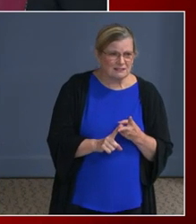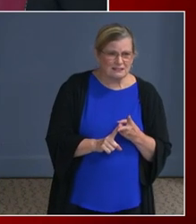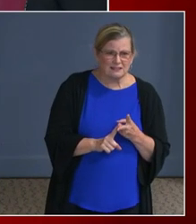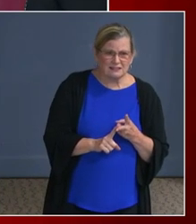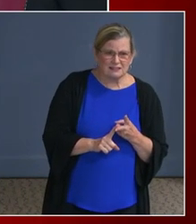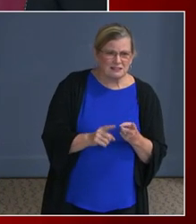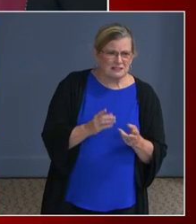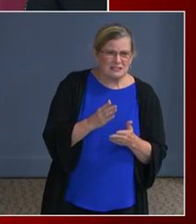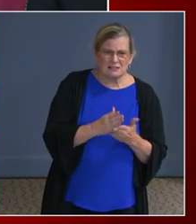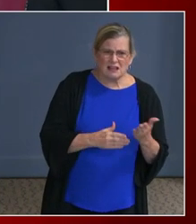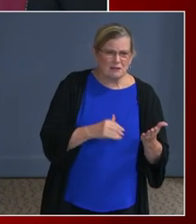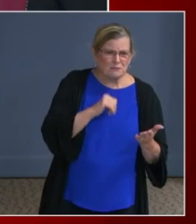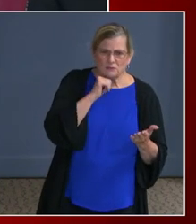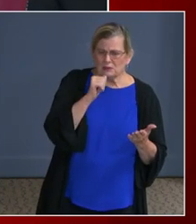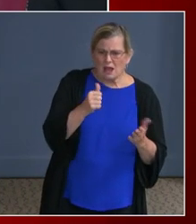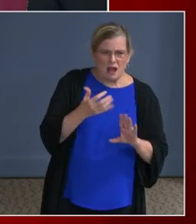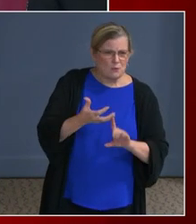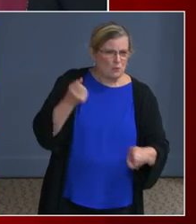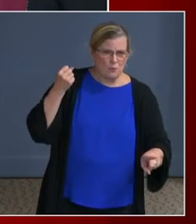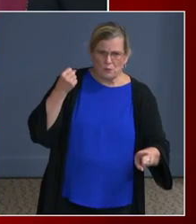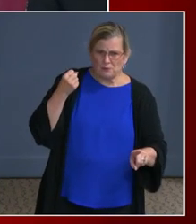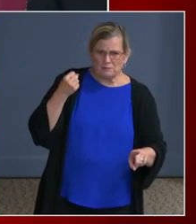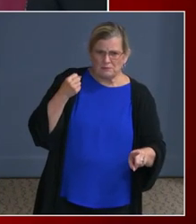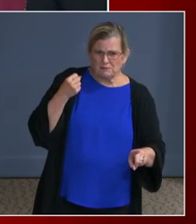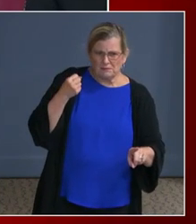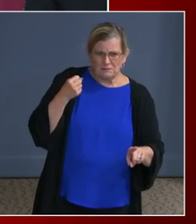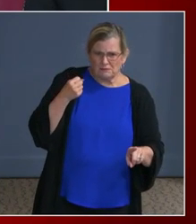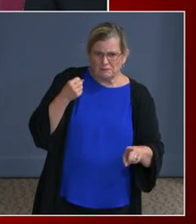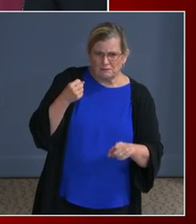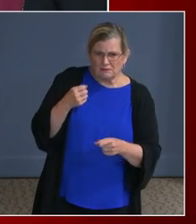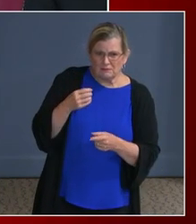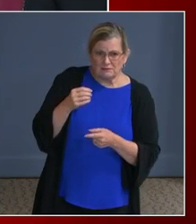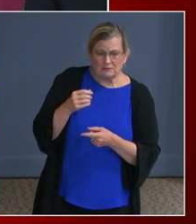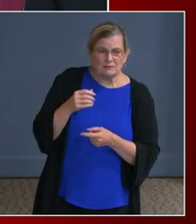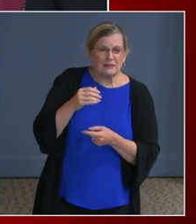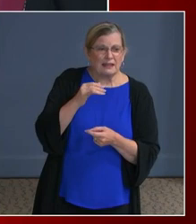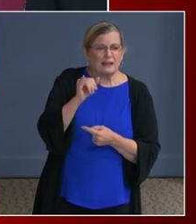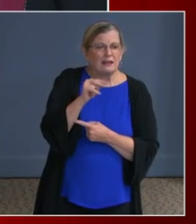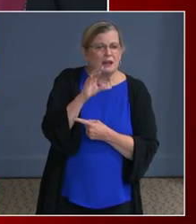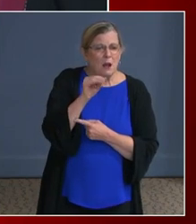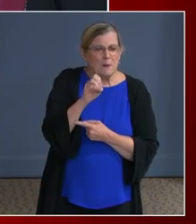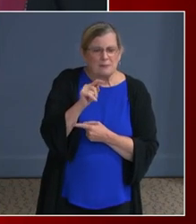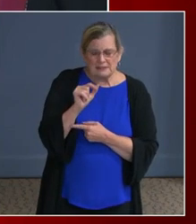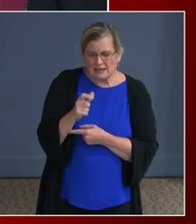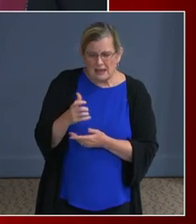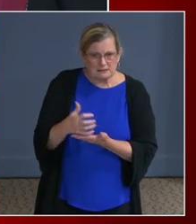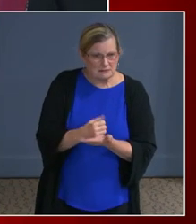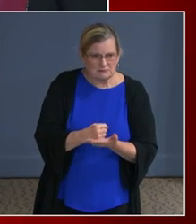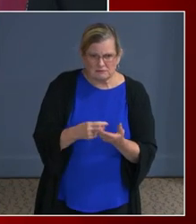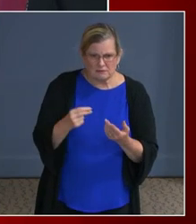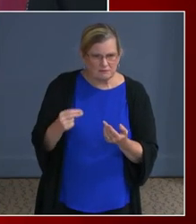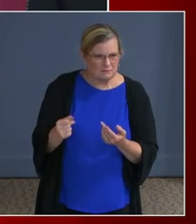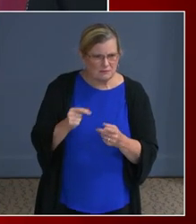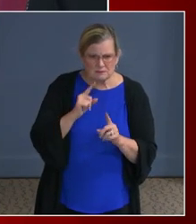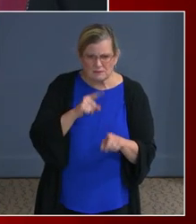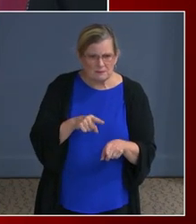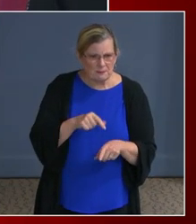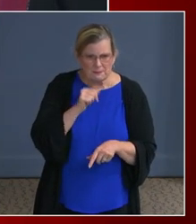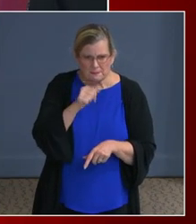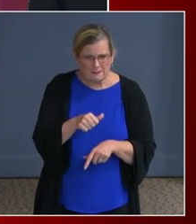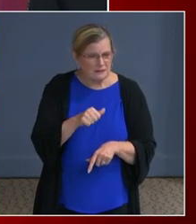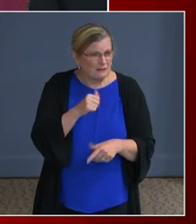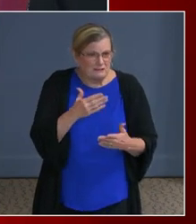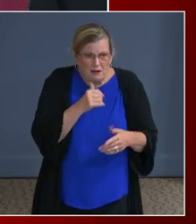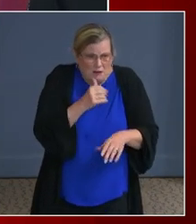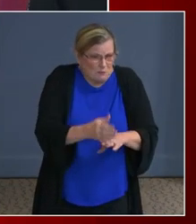non-withholding income tax not coming in as quickly. And he projects that if things don't get better, a worst case scenario, particularly